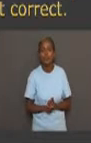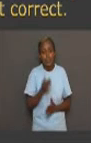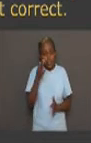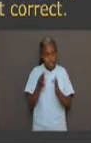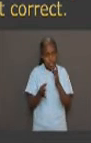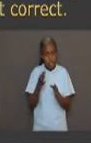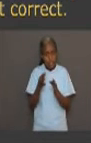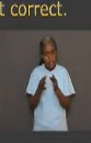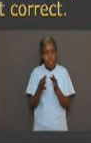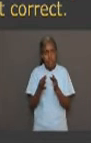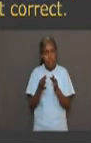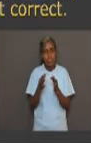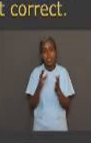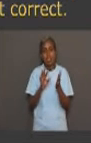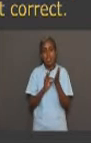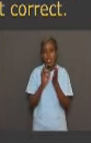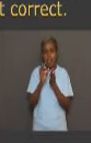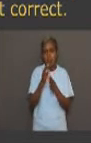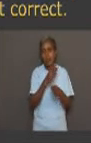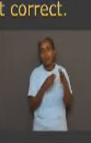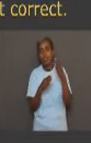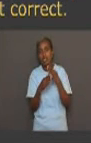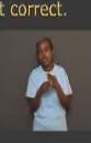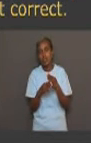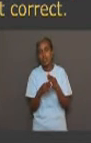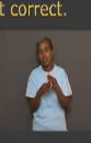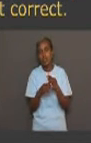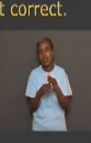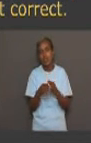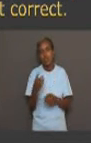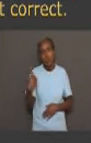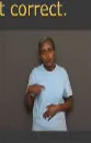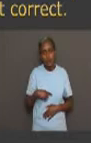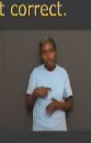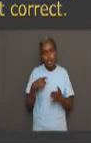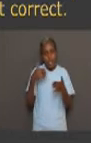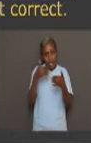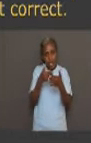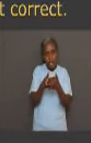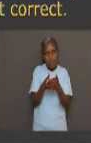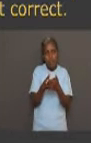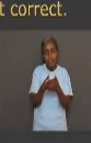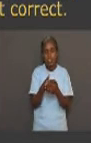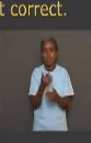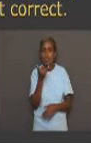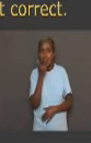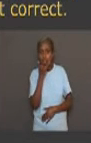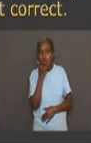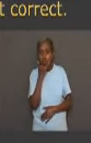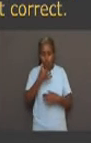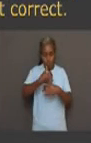If, through a number of steps, we arrive at wrong